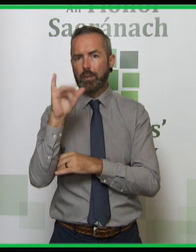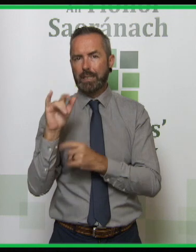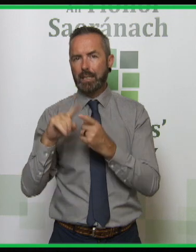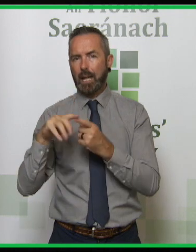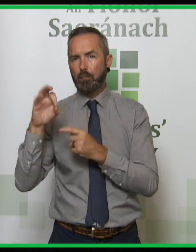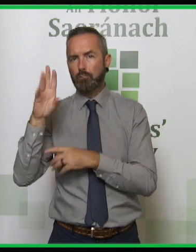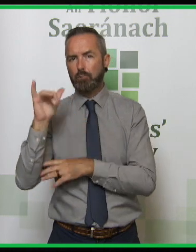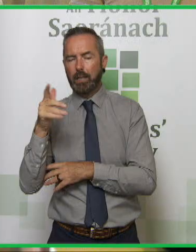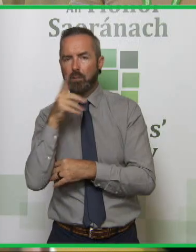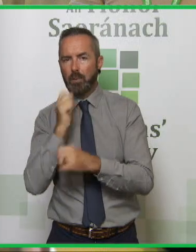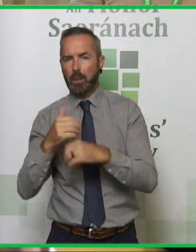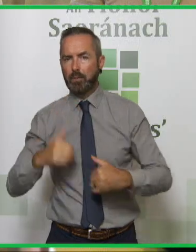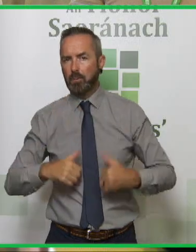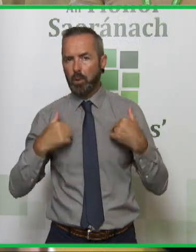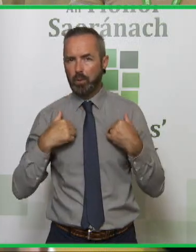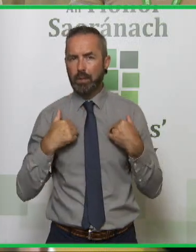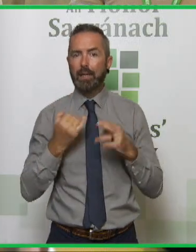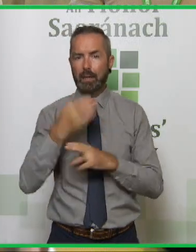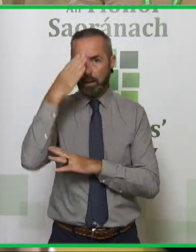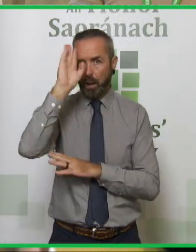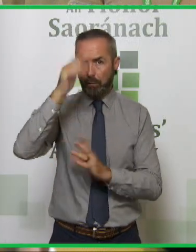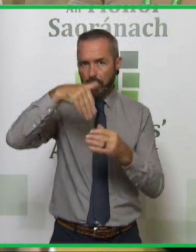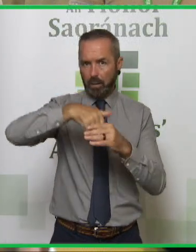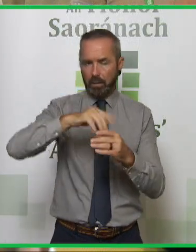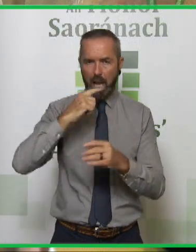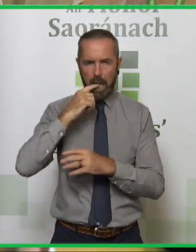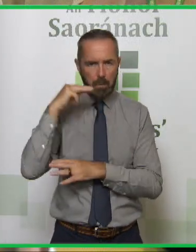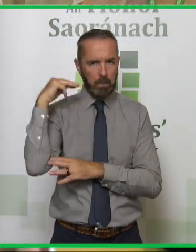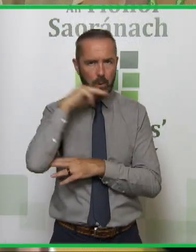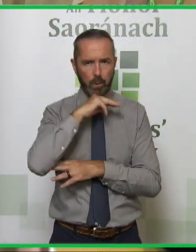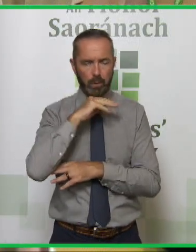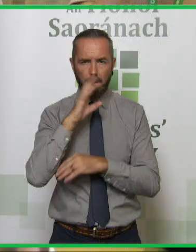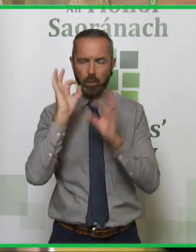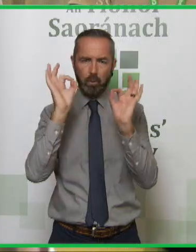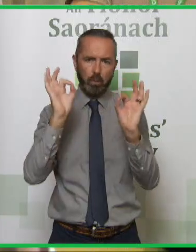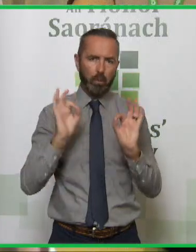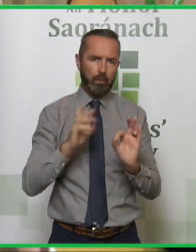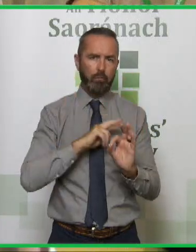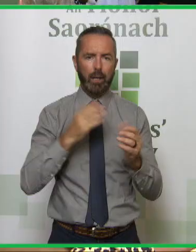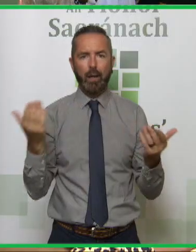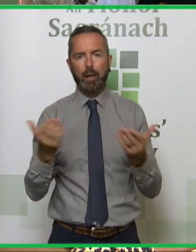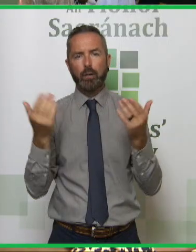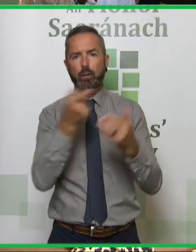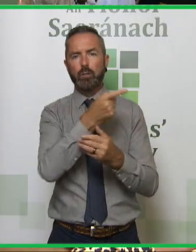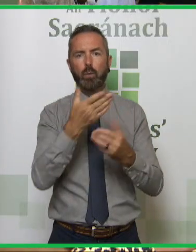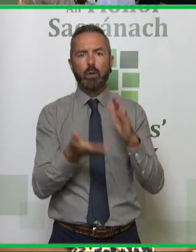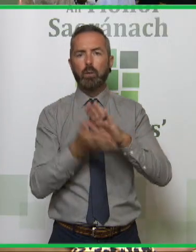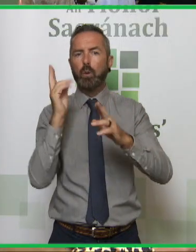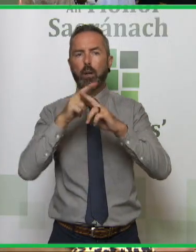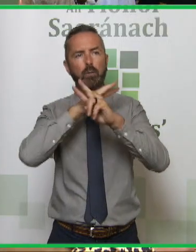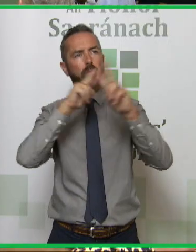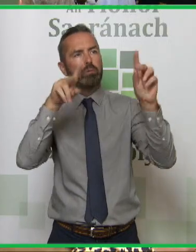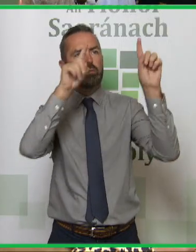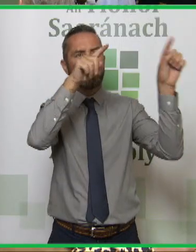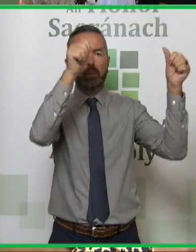an Irish context, which is really, really important. They really are really wonderful, so I do encourage you to go and have a look outside there. So